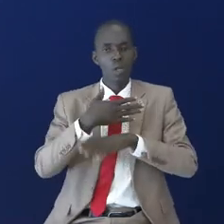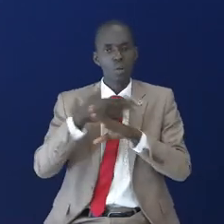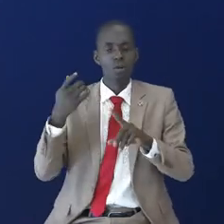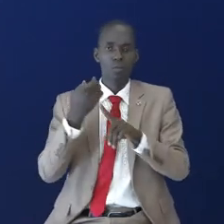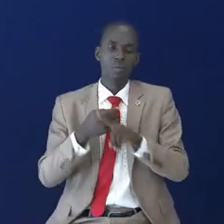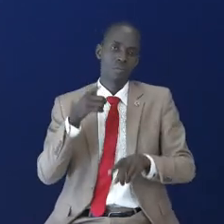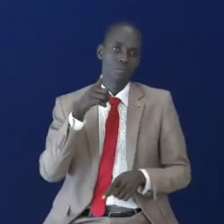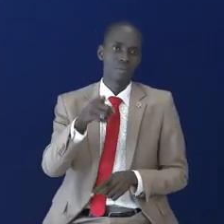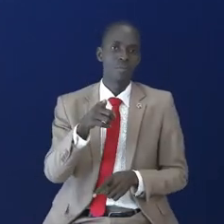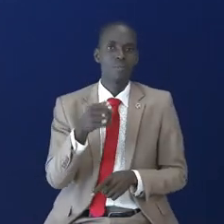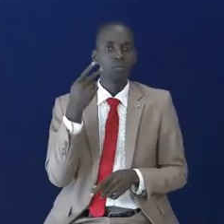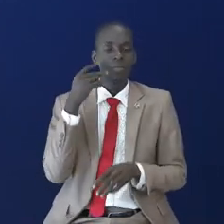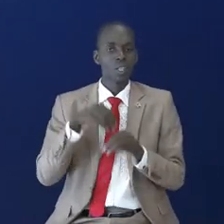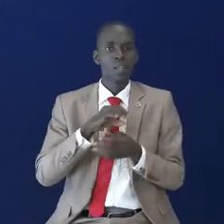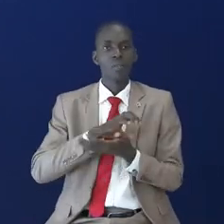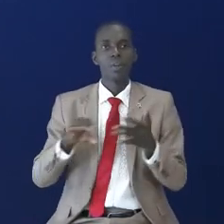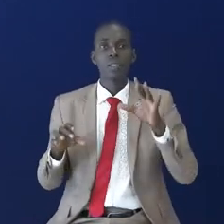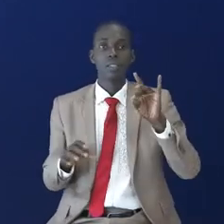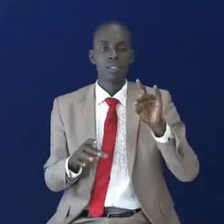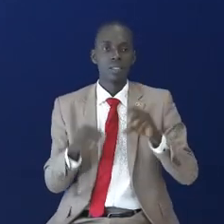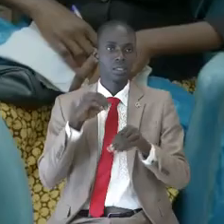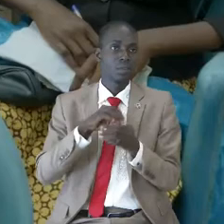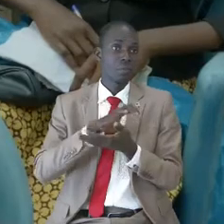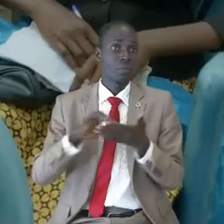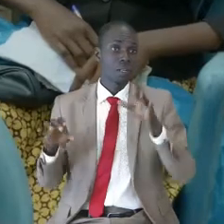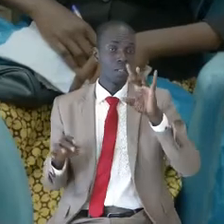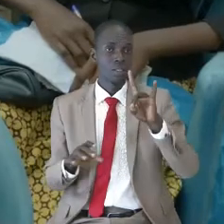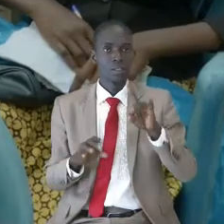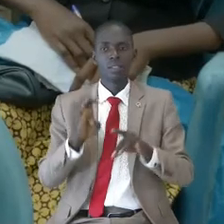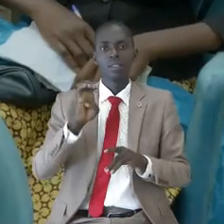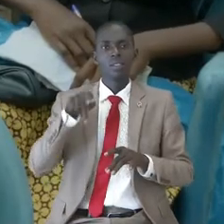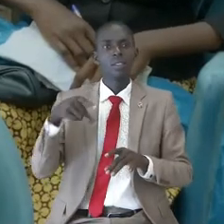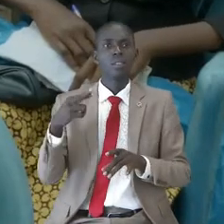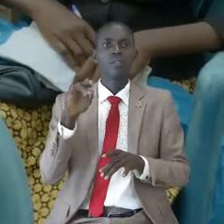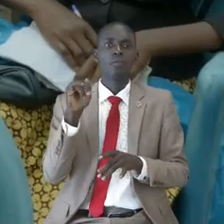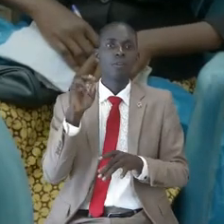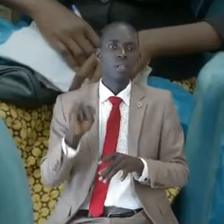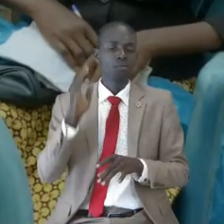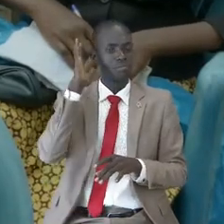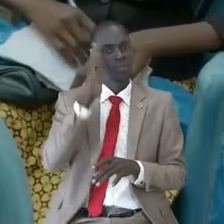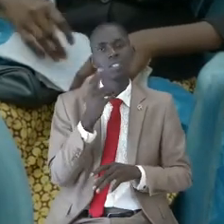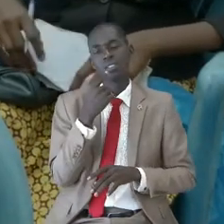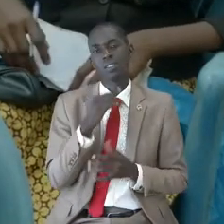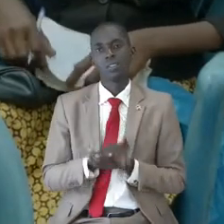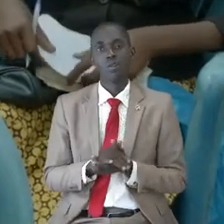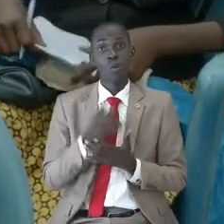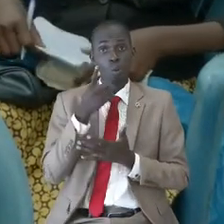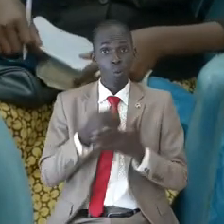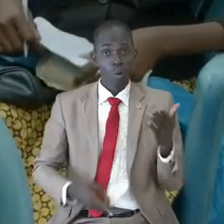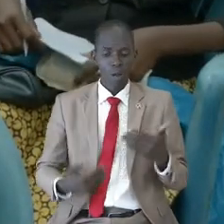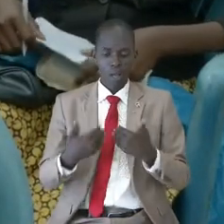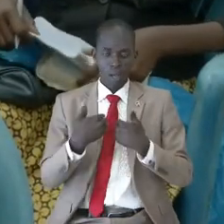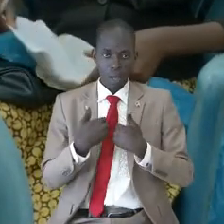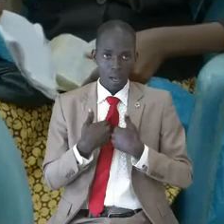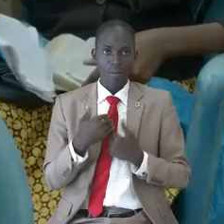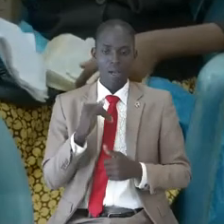him." Look at verse 8. In verse 8, "Ephraim shall say, What have I